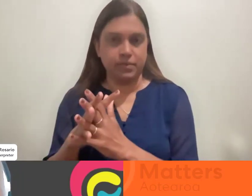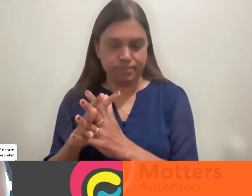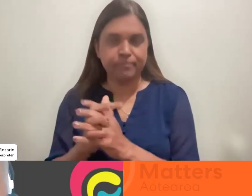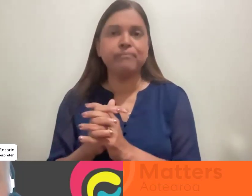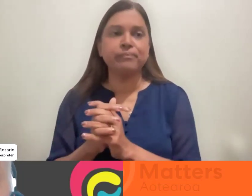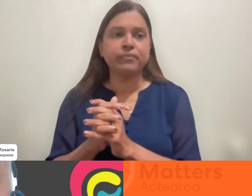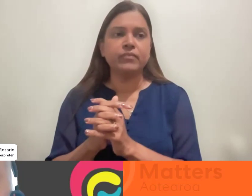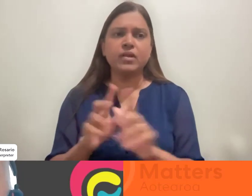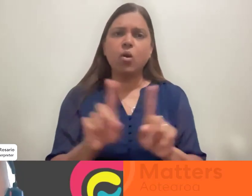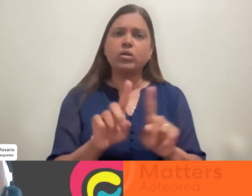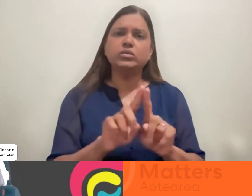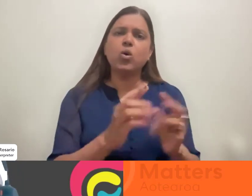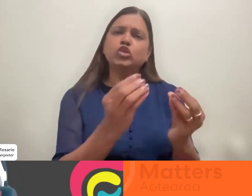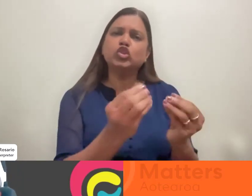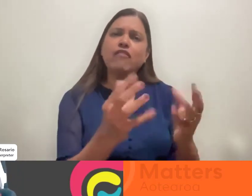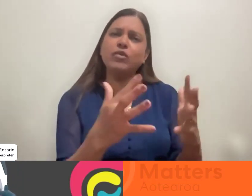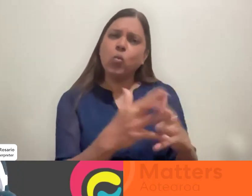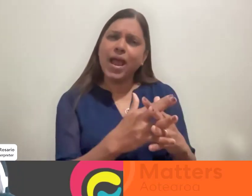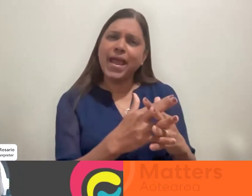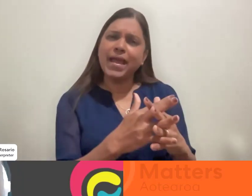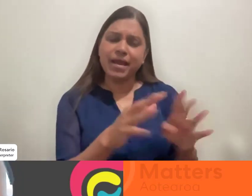just general software. So,